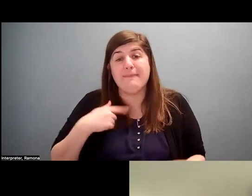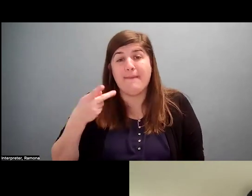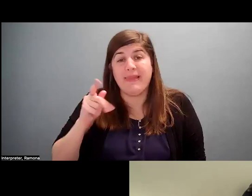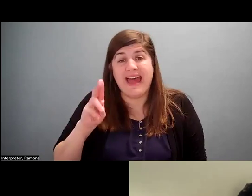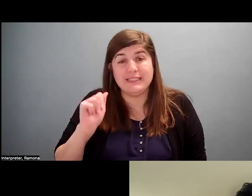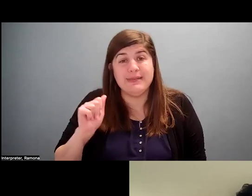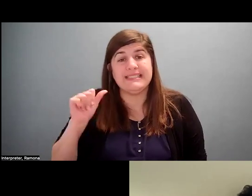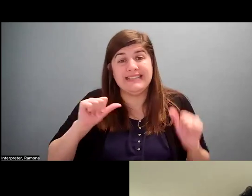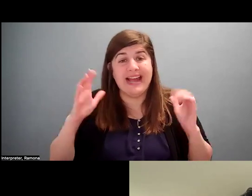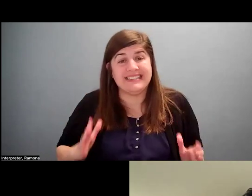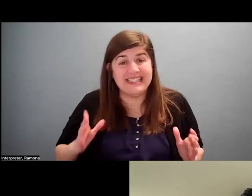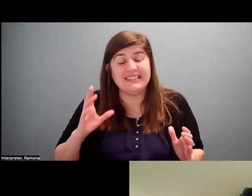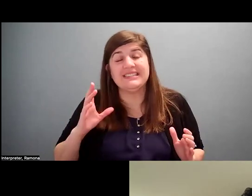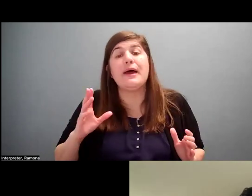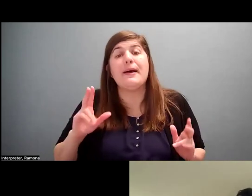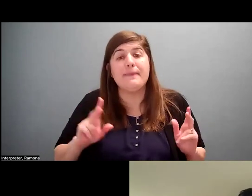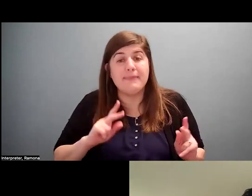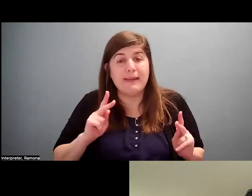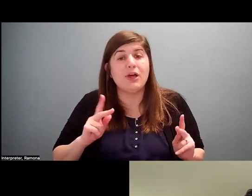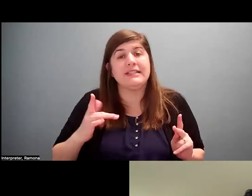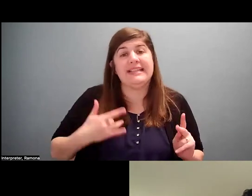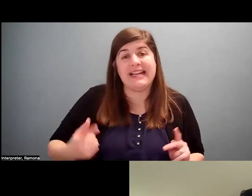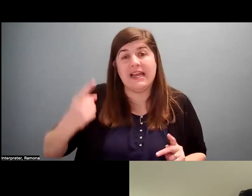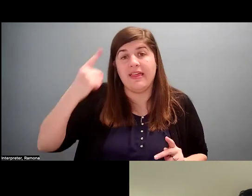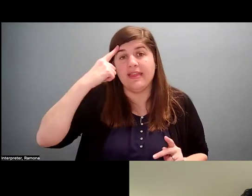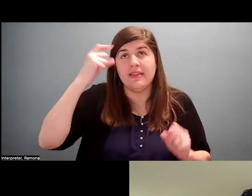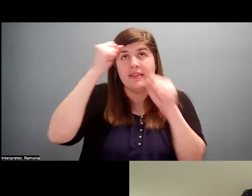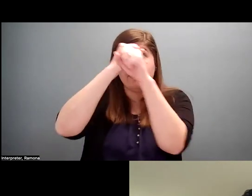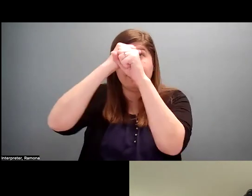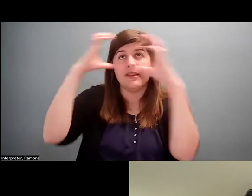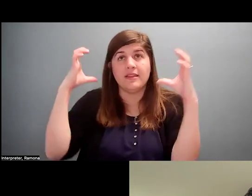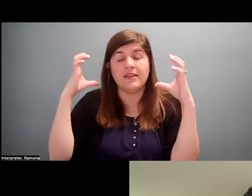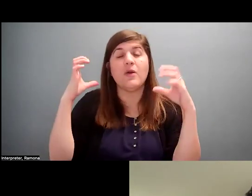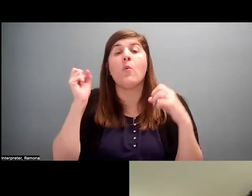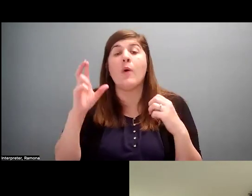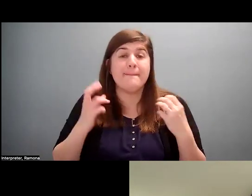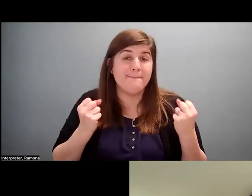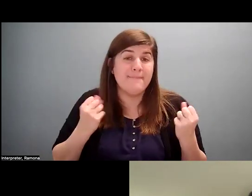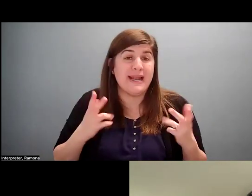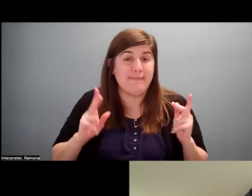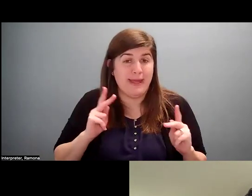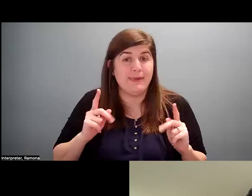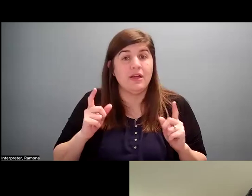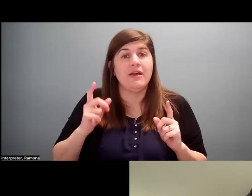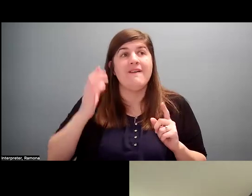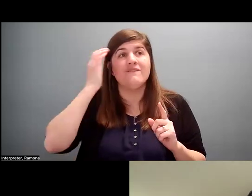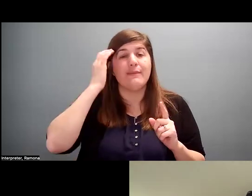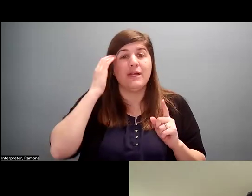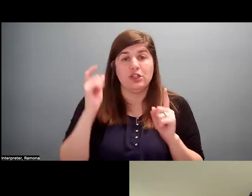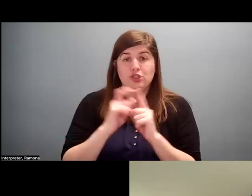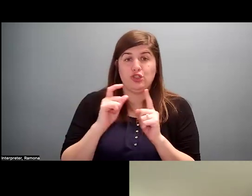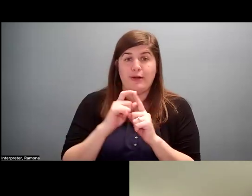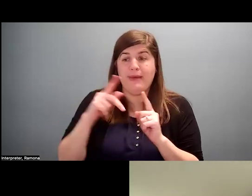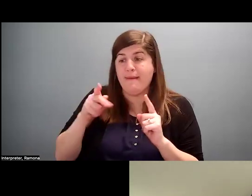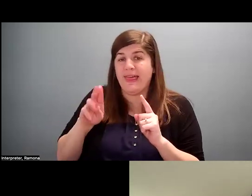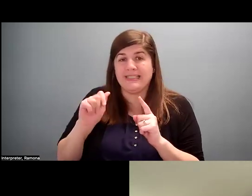study plasmas, people usually tend to think that, or like many people are familiar with the term plasma as like the blood. So